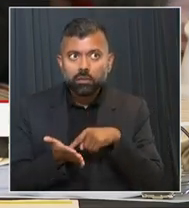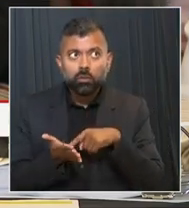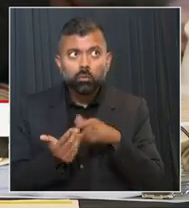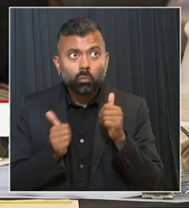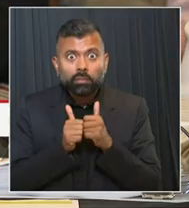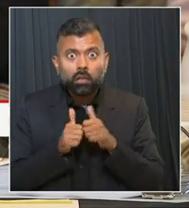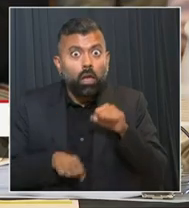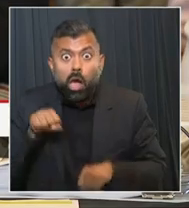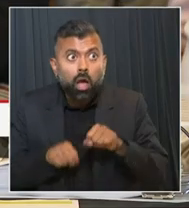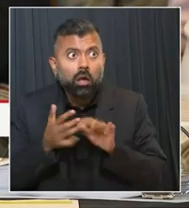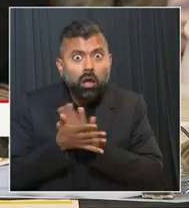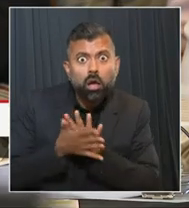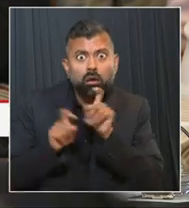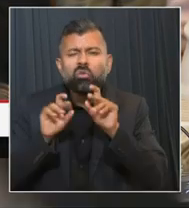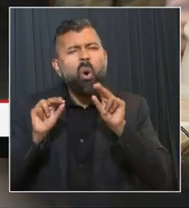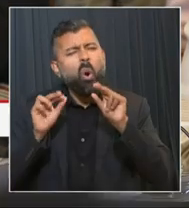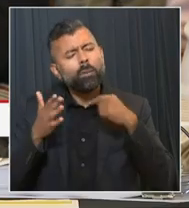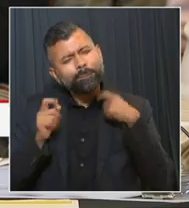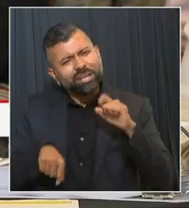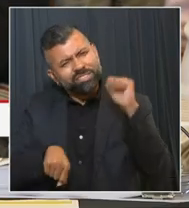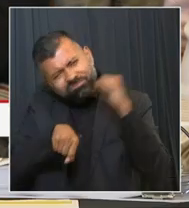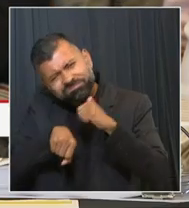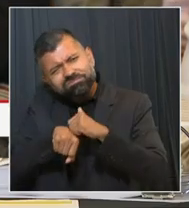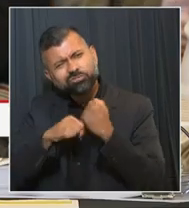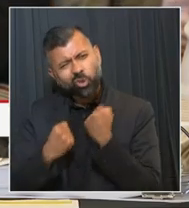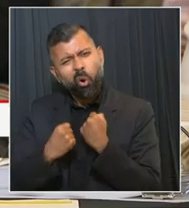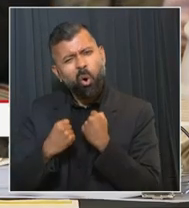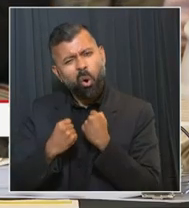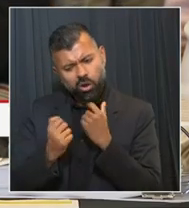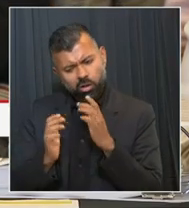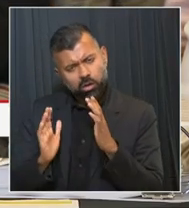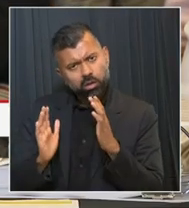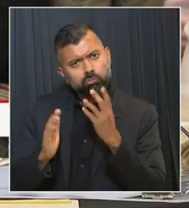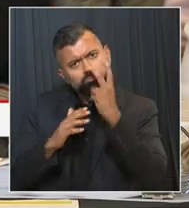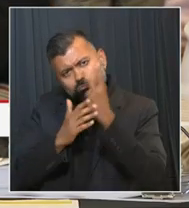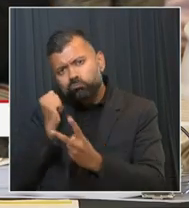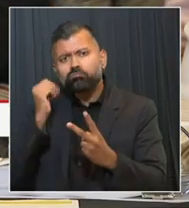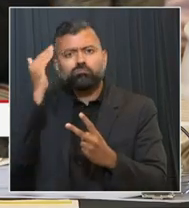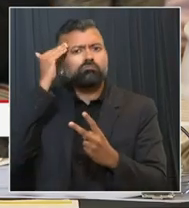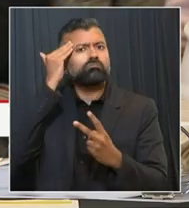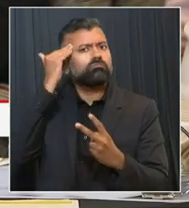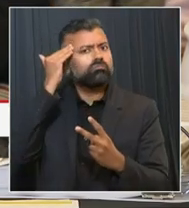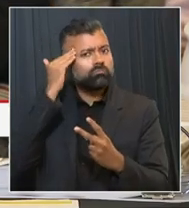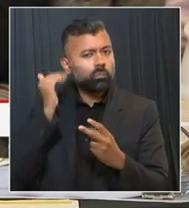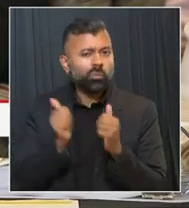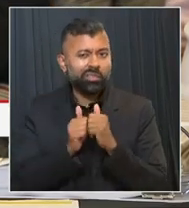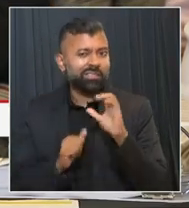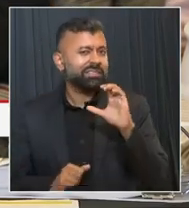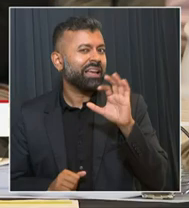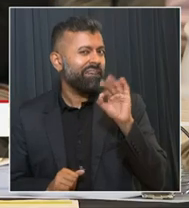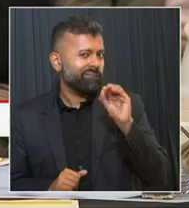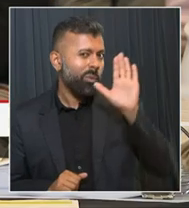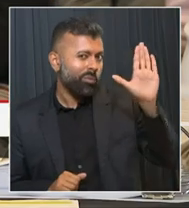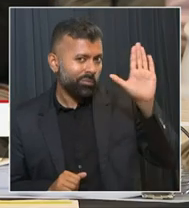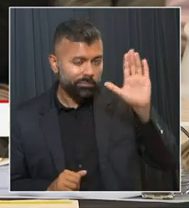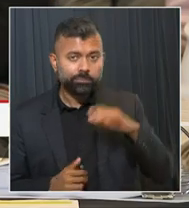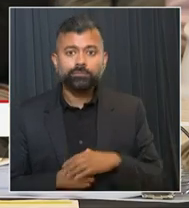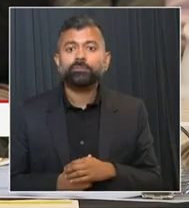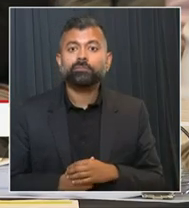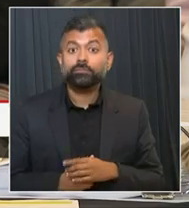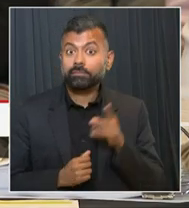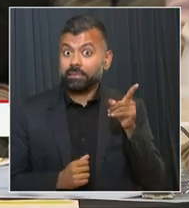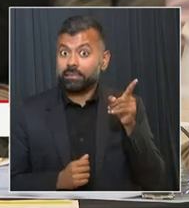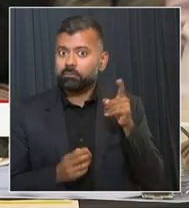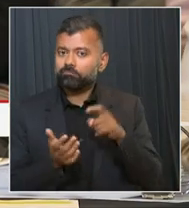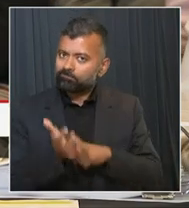us. We have to go on the forecasted revenue that we have. Now, the CFO is required to update that. Is it 3